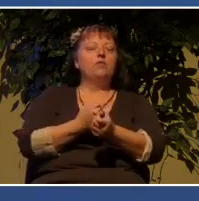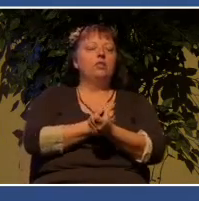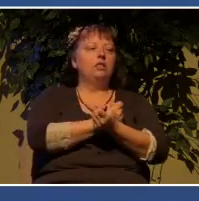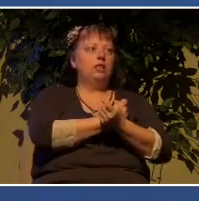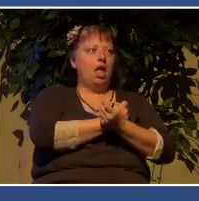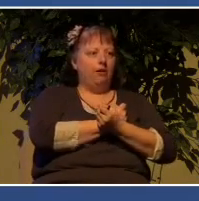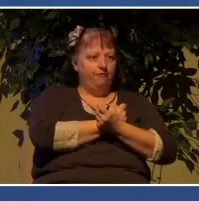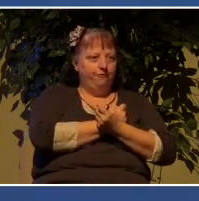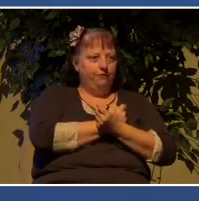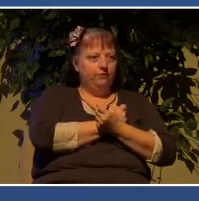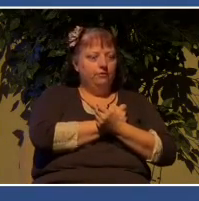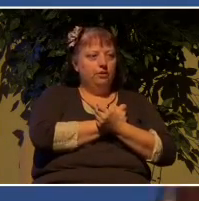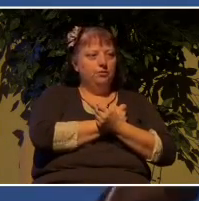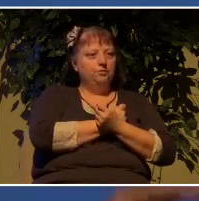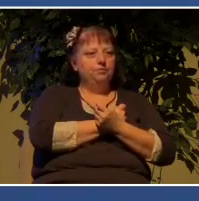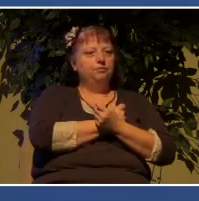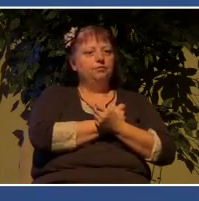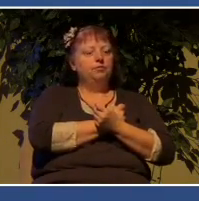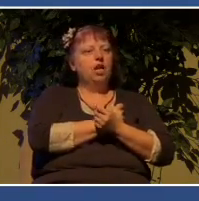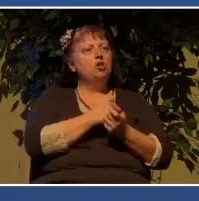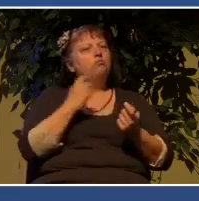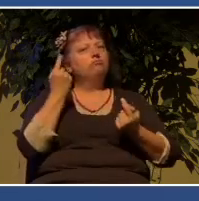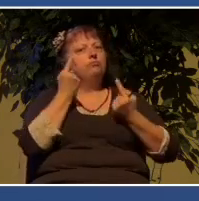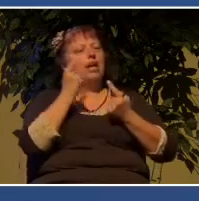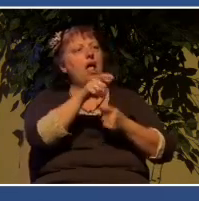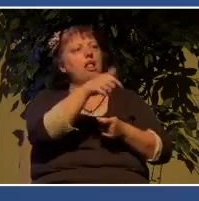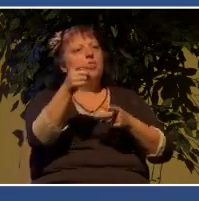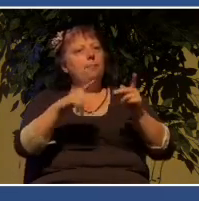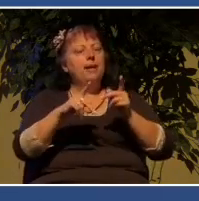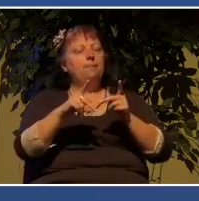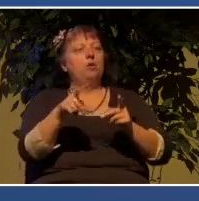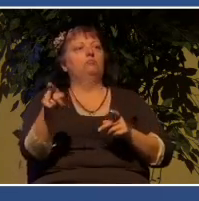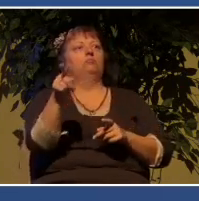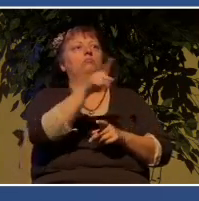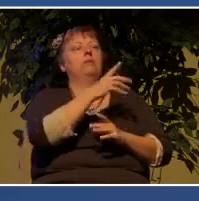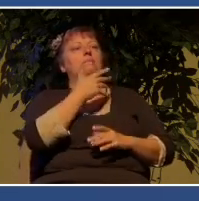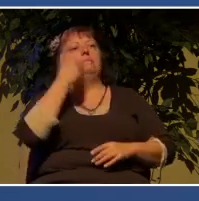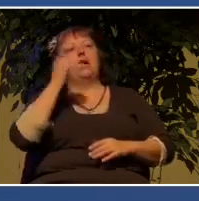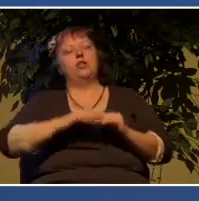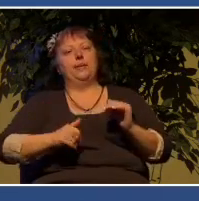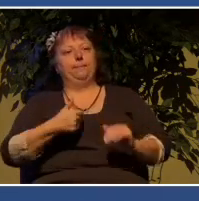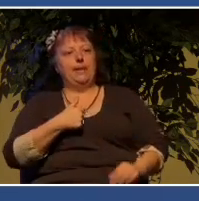You now consider others better than yourselves, and you pour your